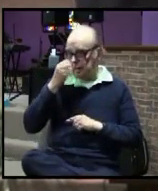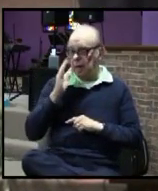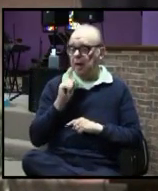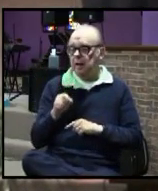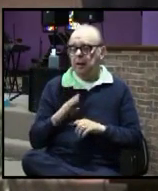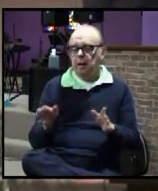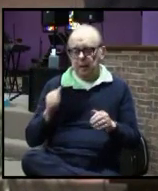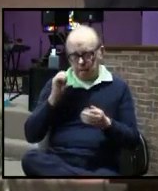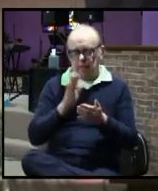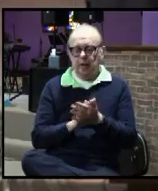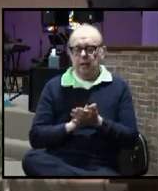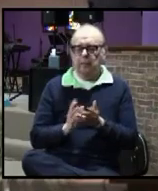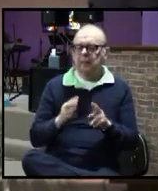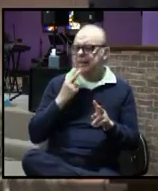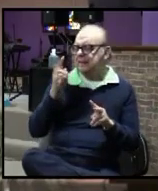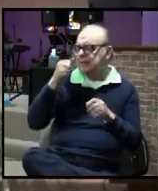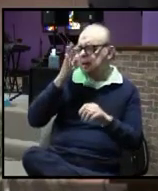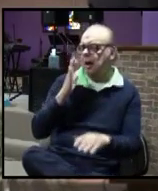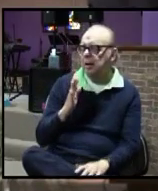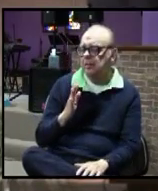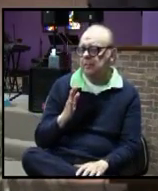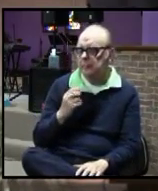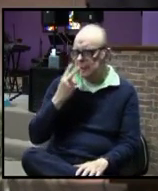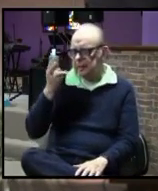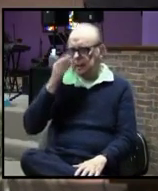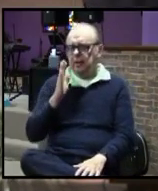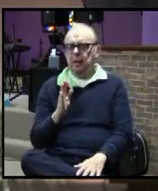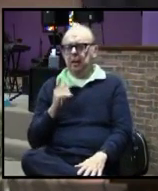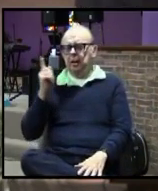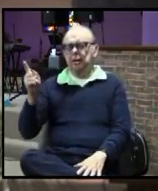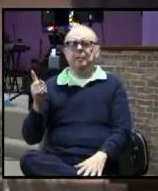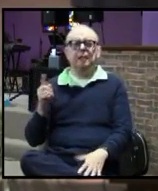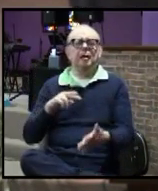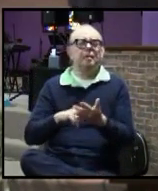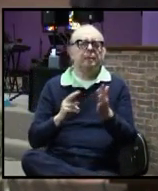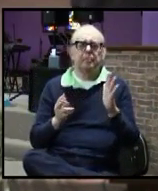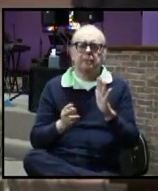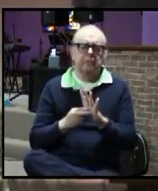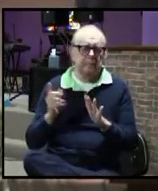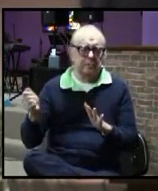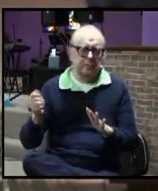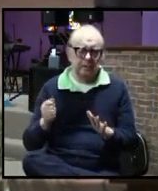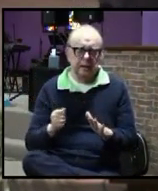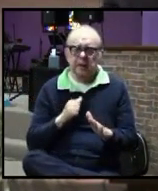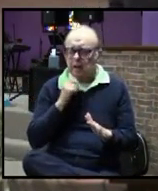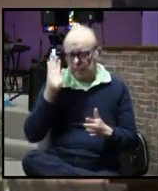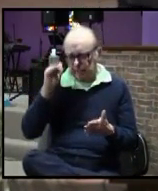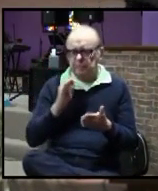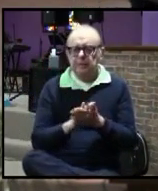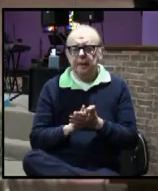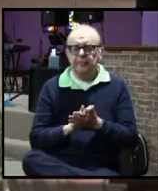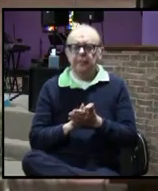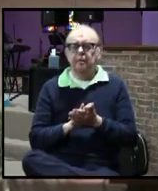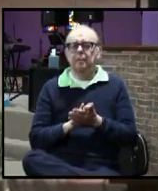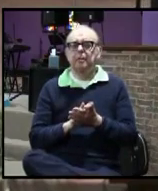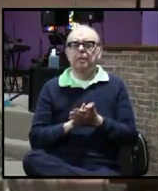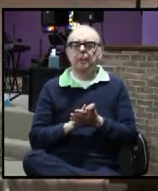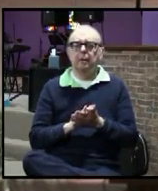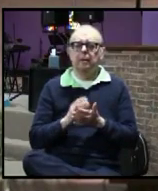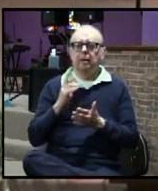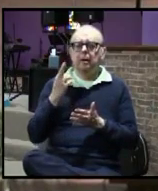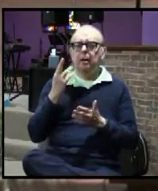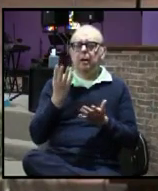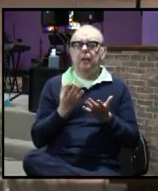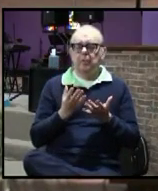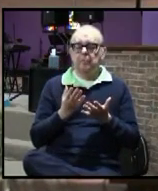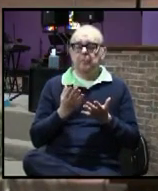change. Belief comes when we see God. When we see God and who he is and what he does, then we begin to believe. And the